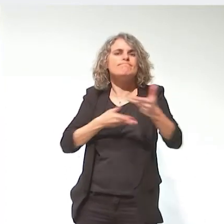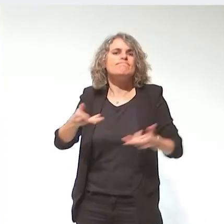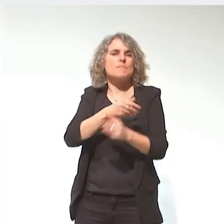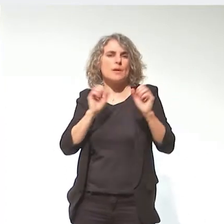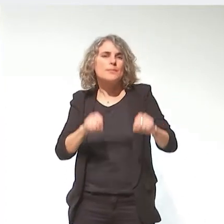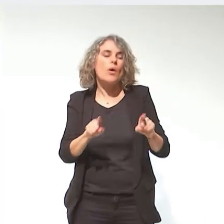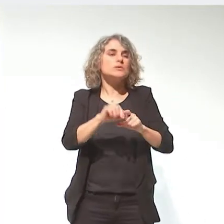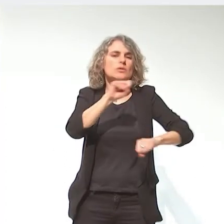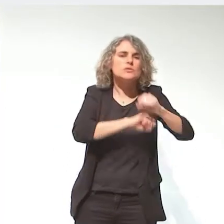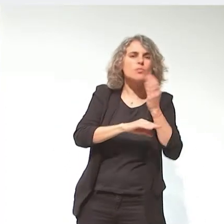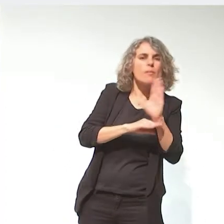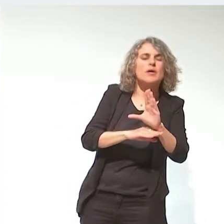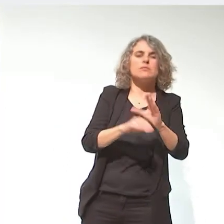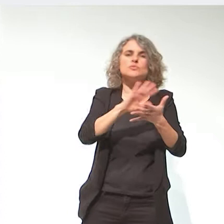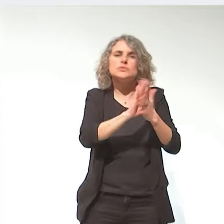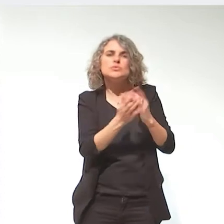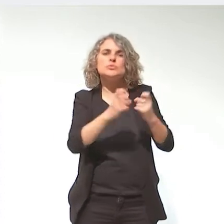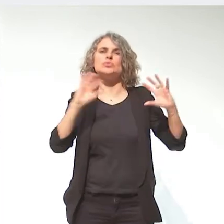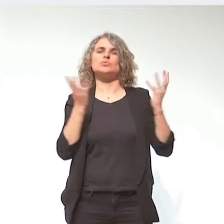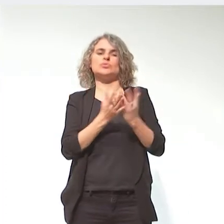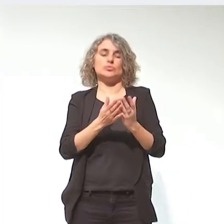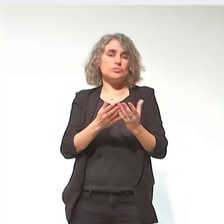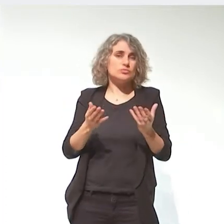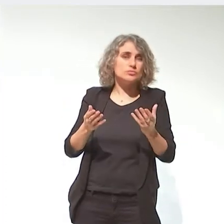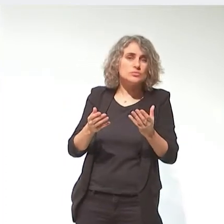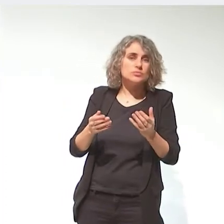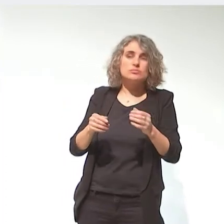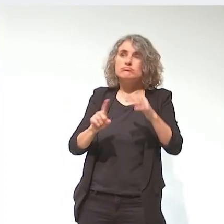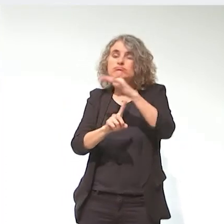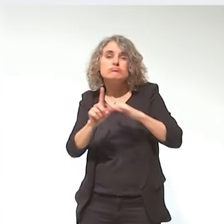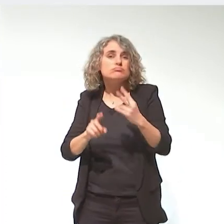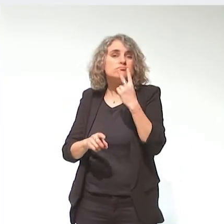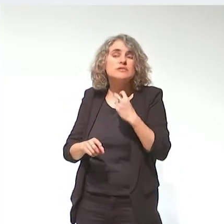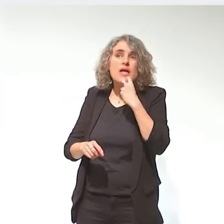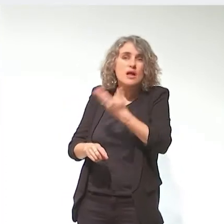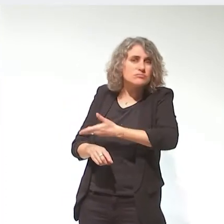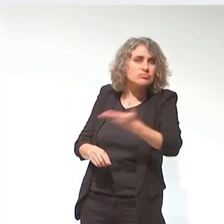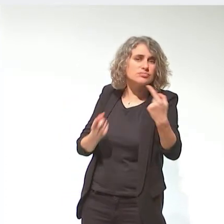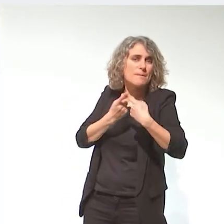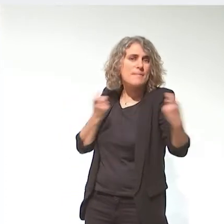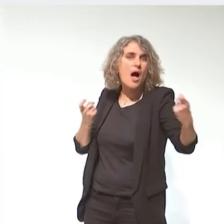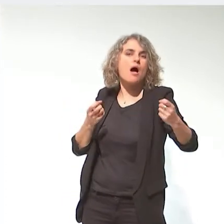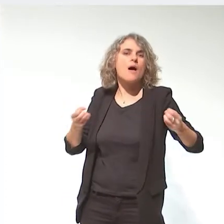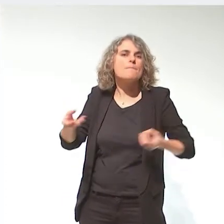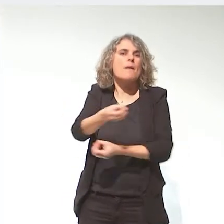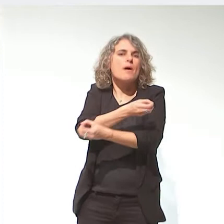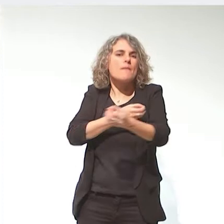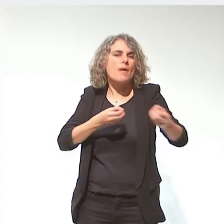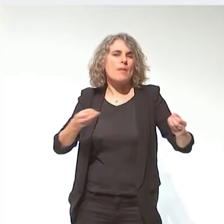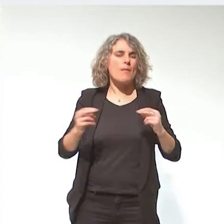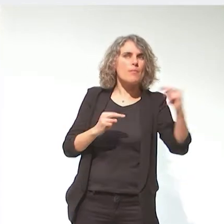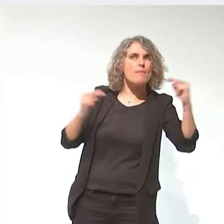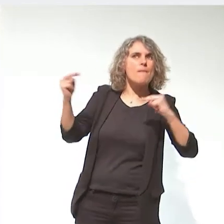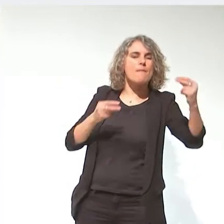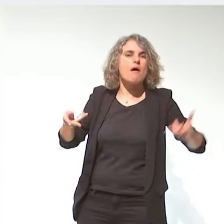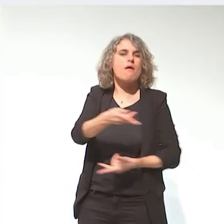civil society, offering a forum for exchange and mutual learning. I invite you to